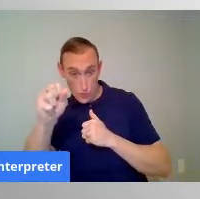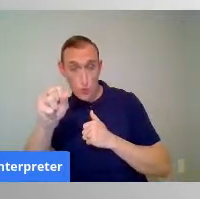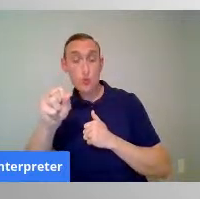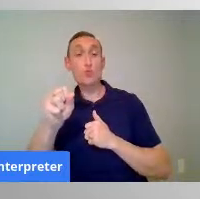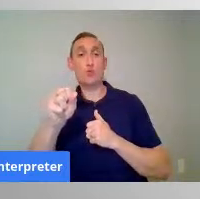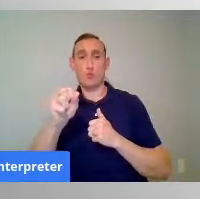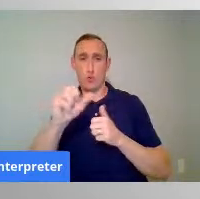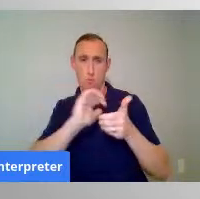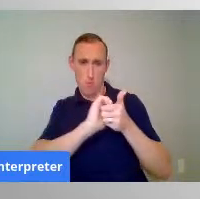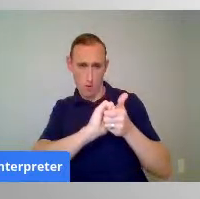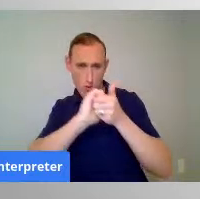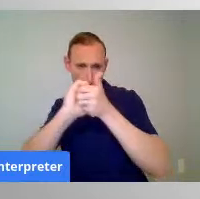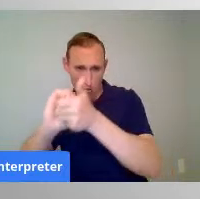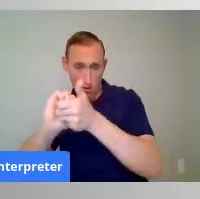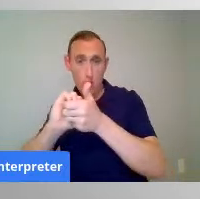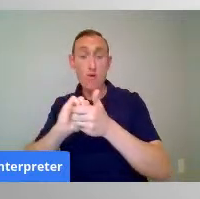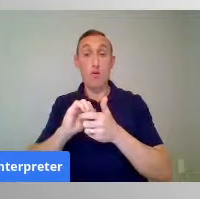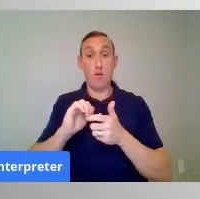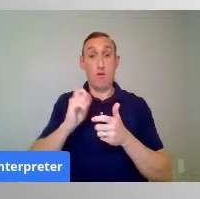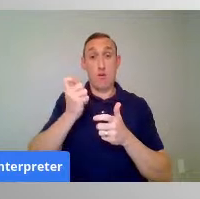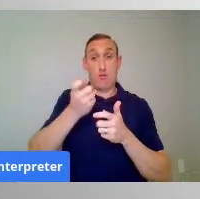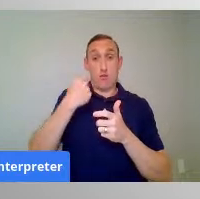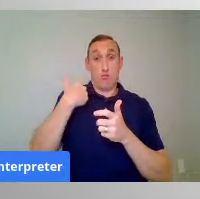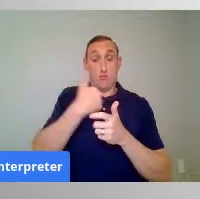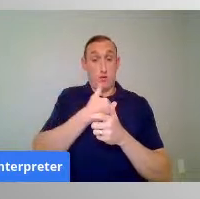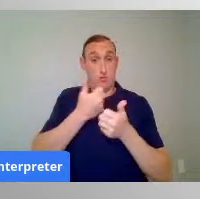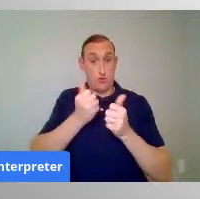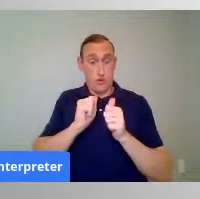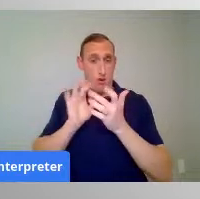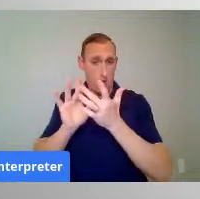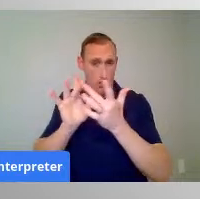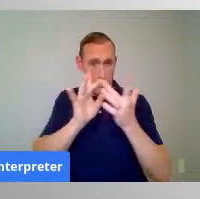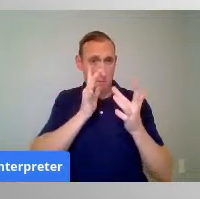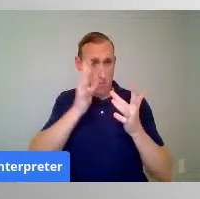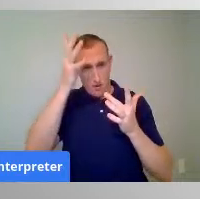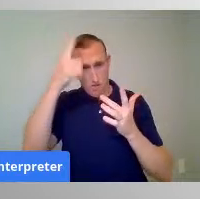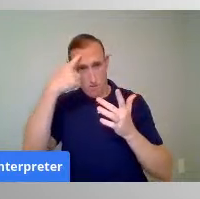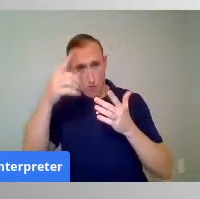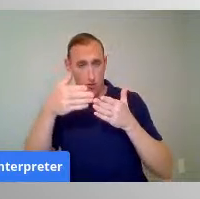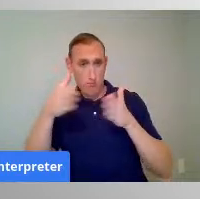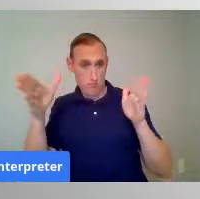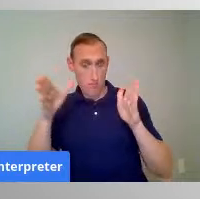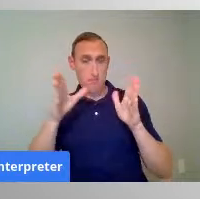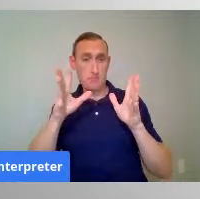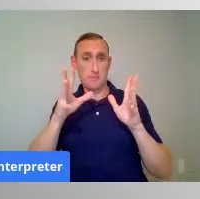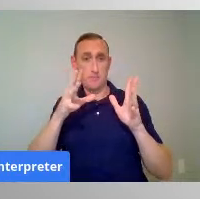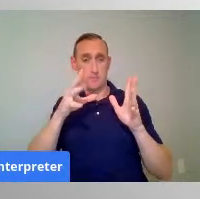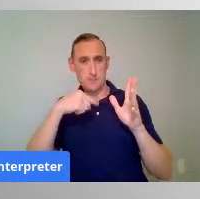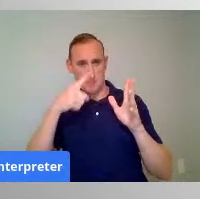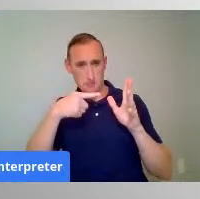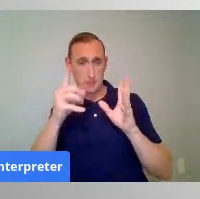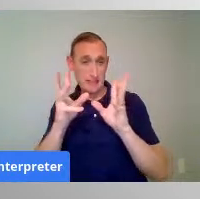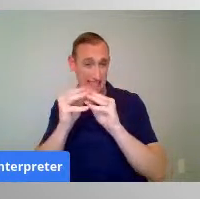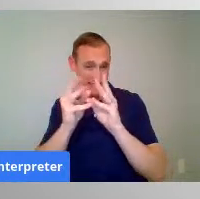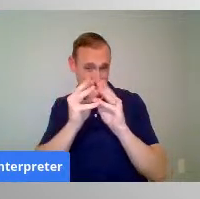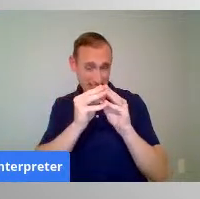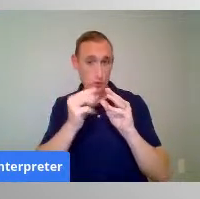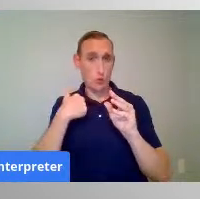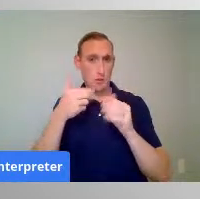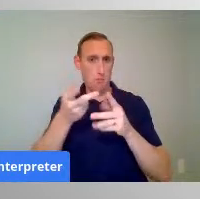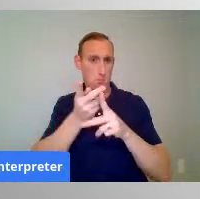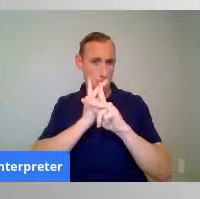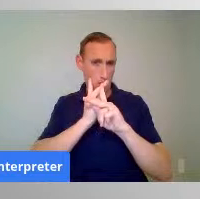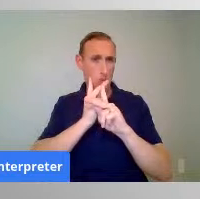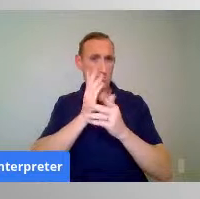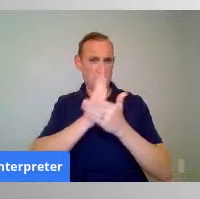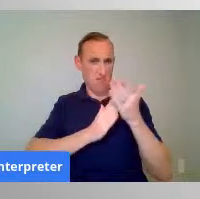reach schools for some or reach parents for public meetings, we'll often borrow space within the schools to have those meetings, because parents